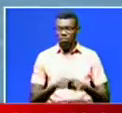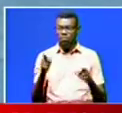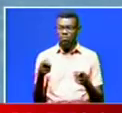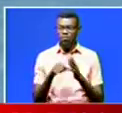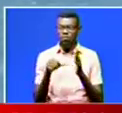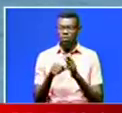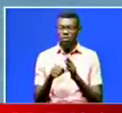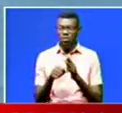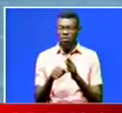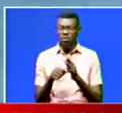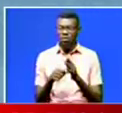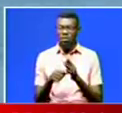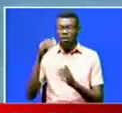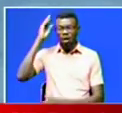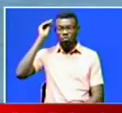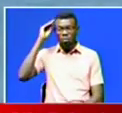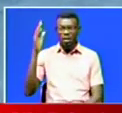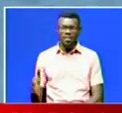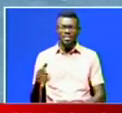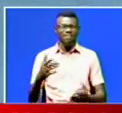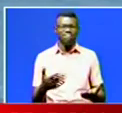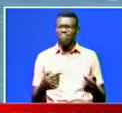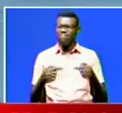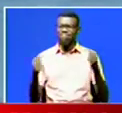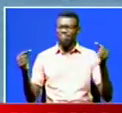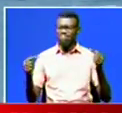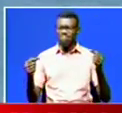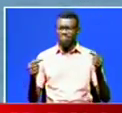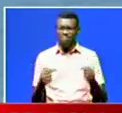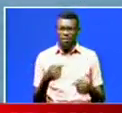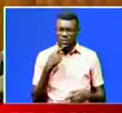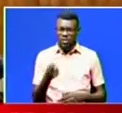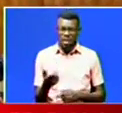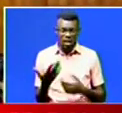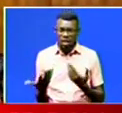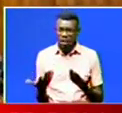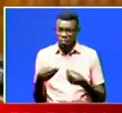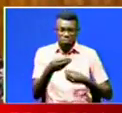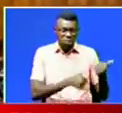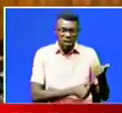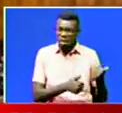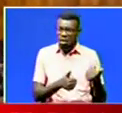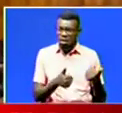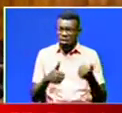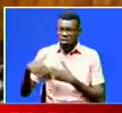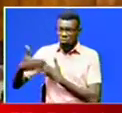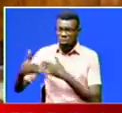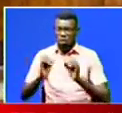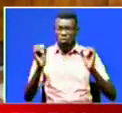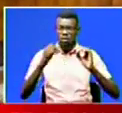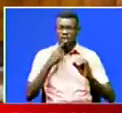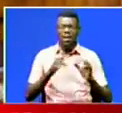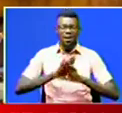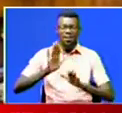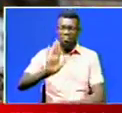aggression. Somalia protested, denying auctioning any blocks outside what it claims to be its territory, and